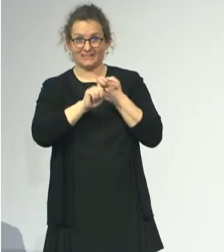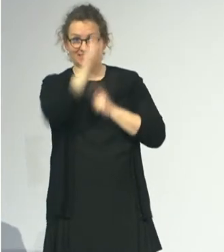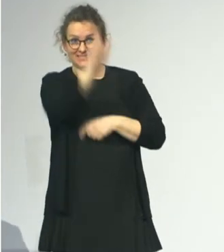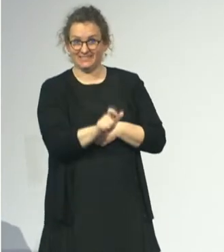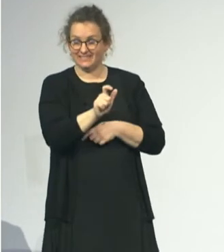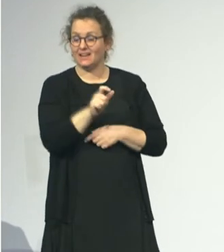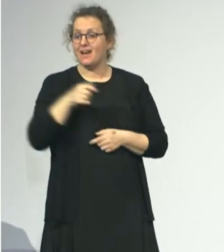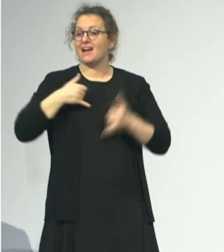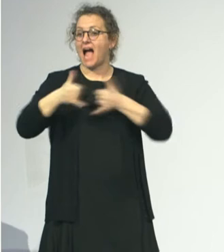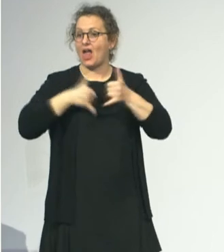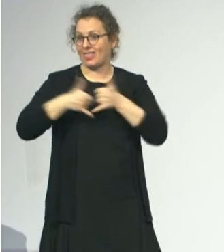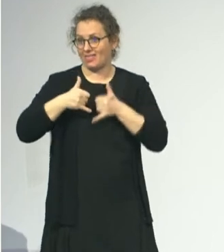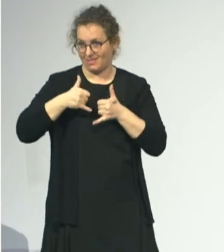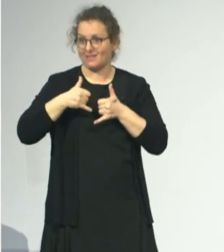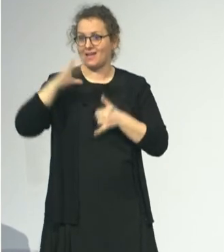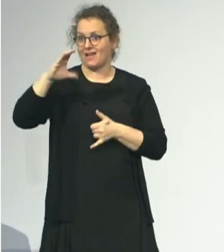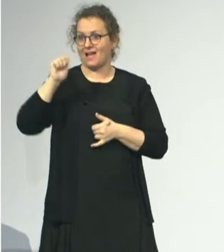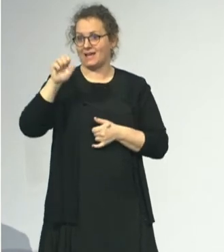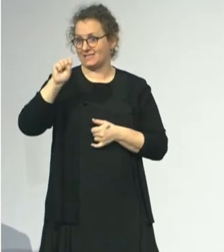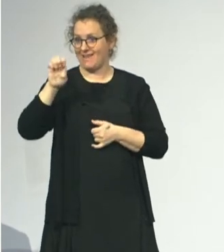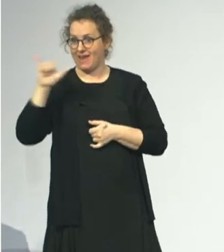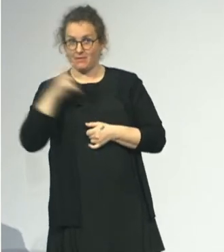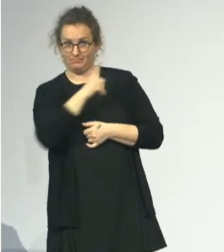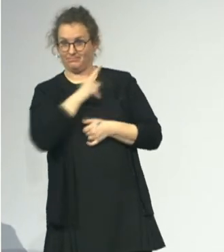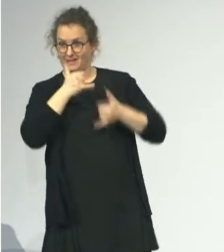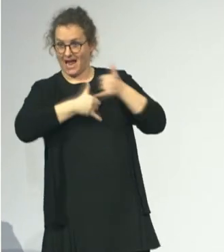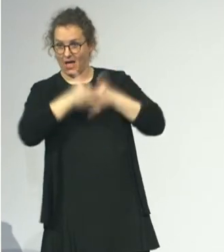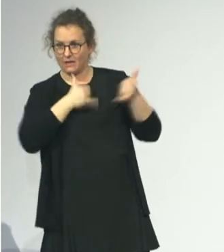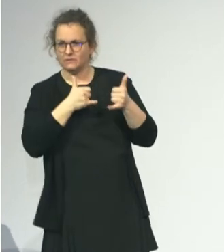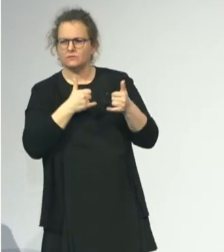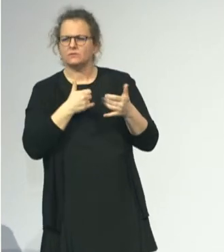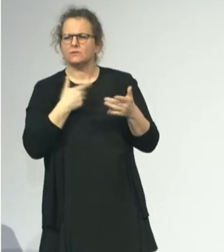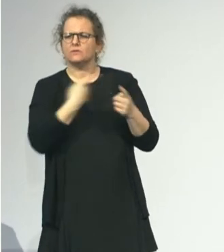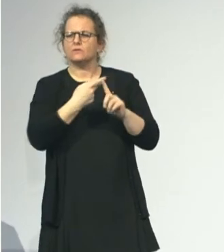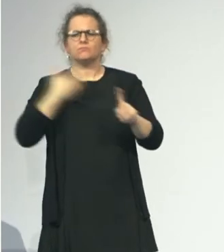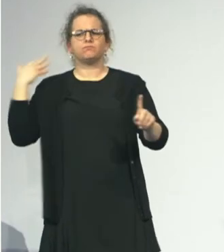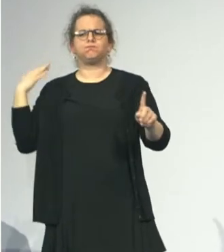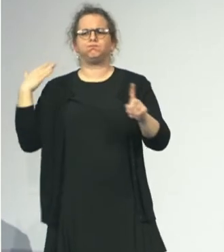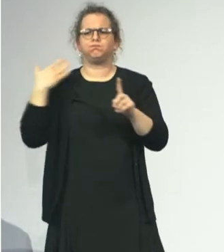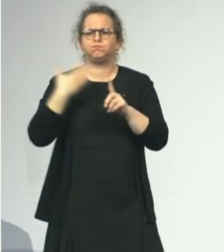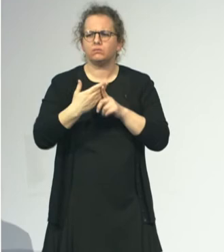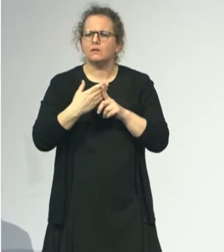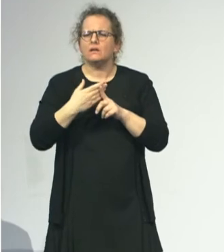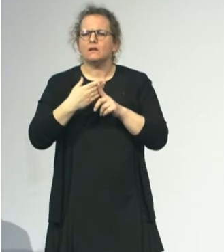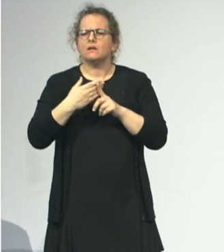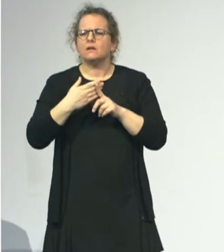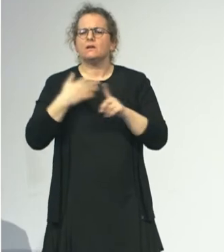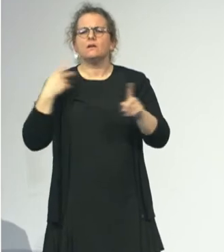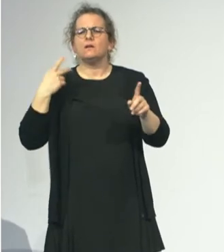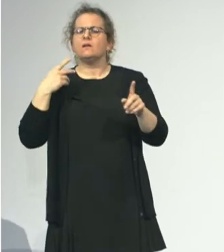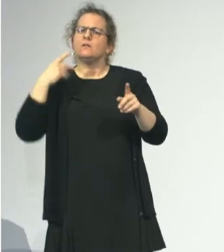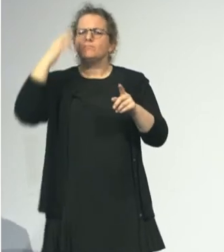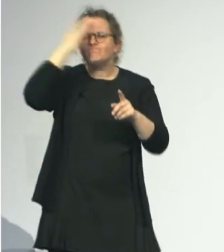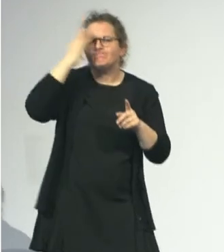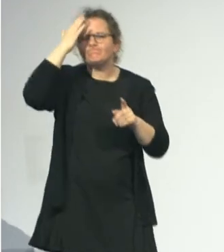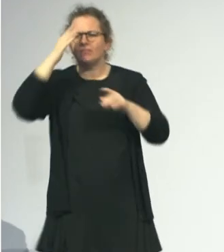scooter, we planned on where we're going to catch her to shake her hand. And we were afraid to